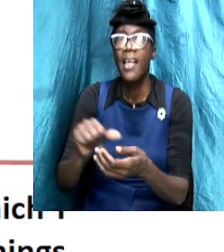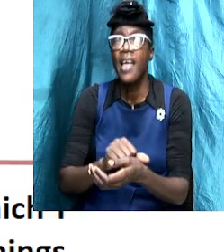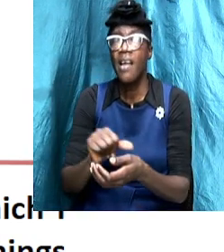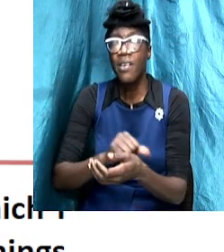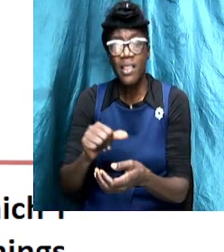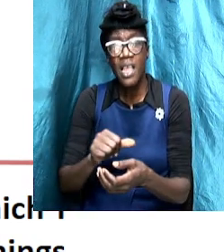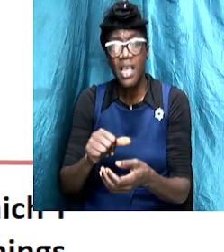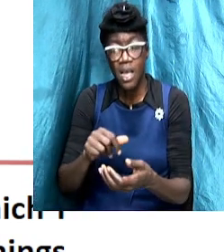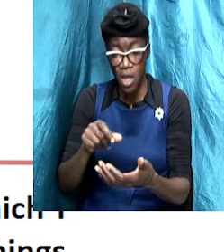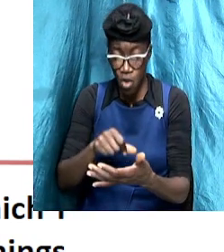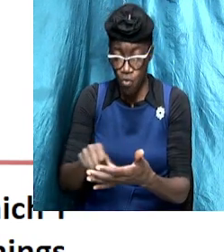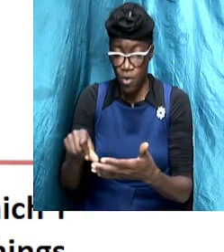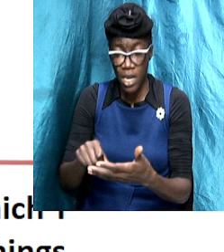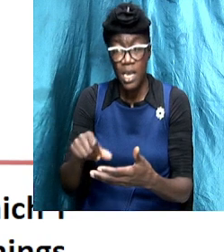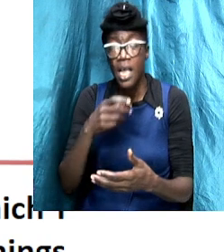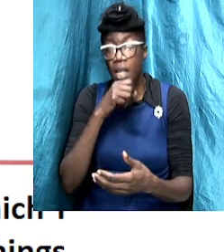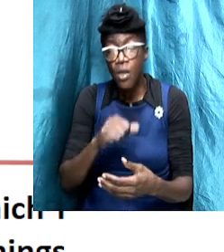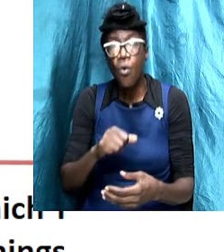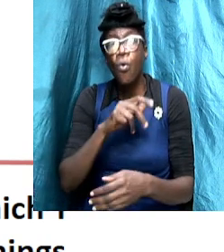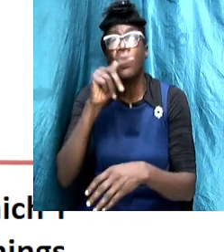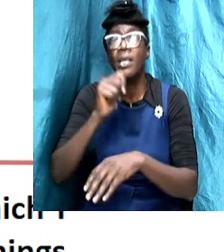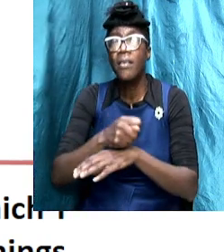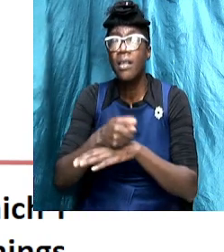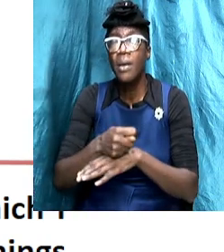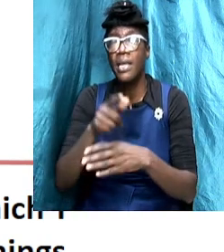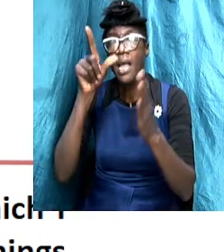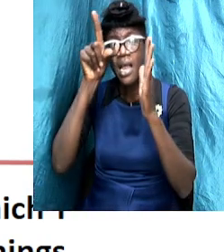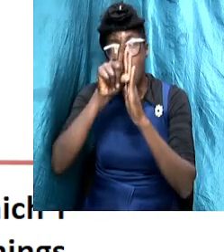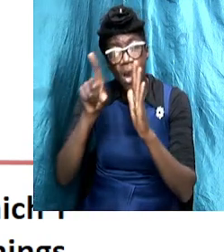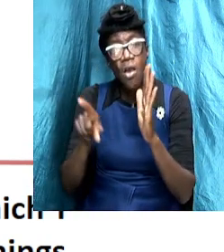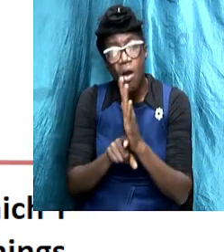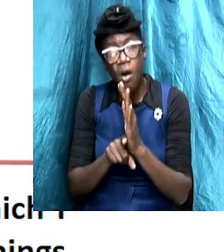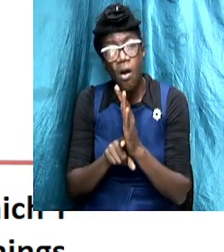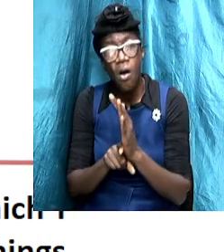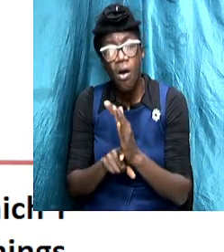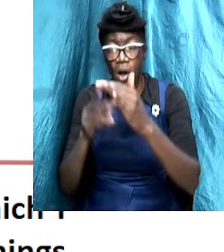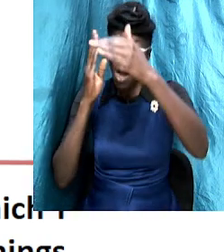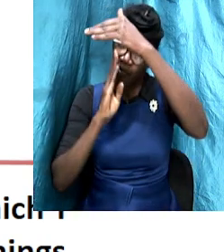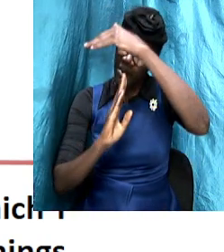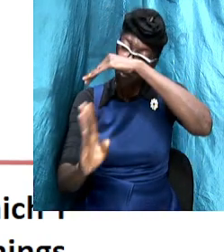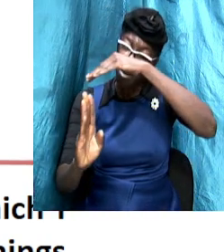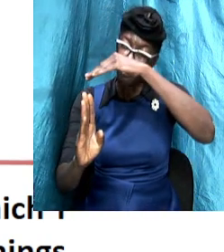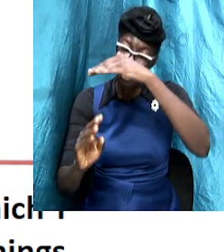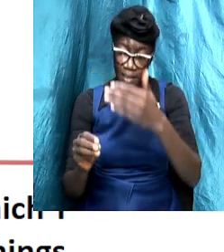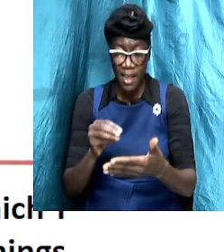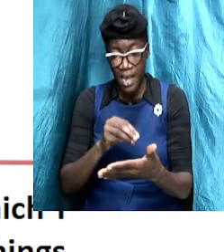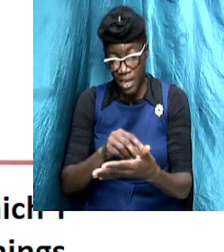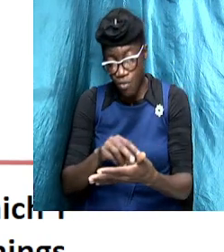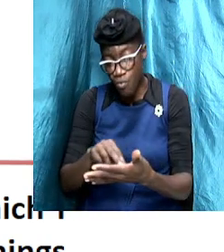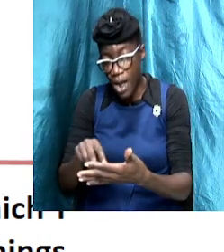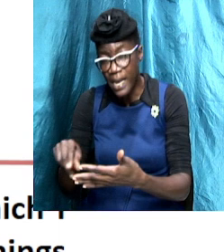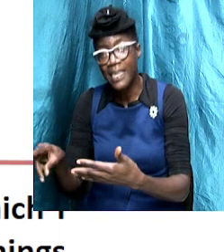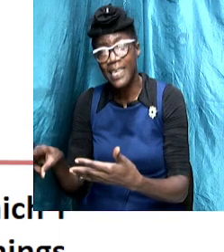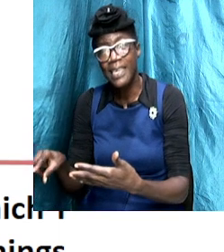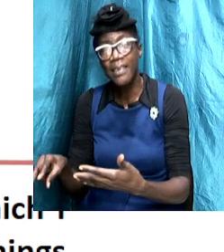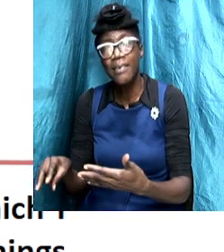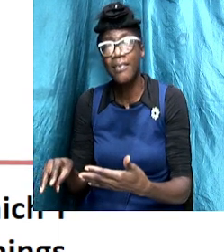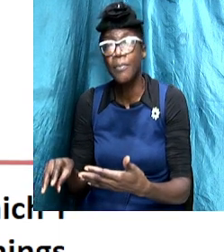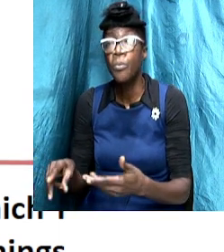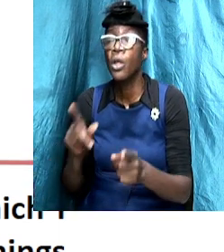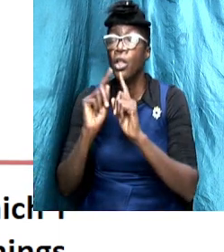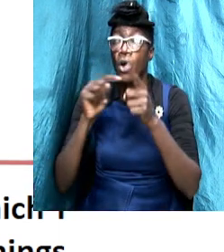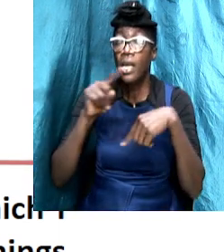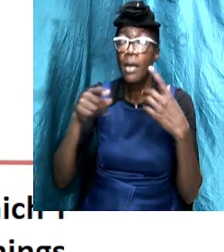Old Testament was talking about him. The law, the prophets, and the writings, or the law, the prophets, and the Psalms were practically talking about